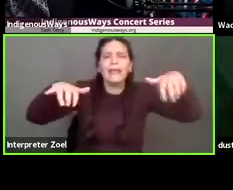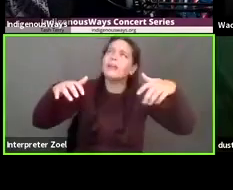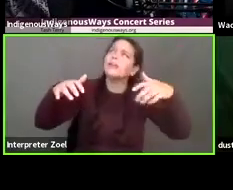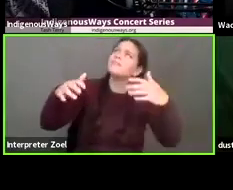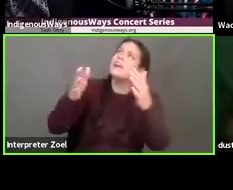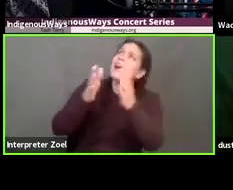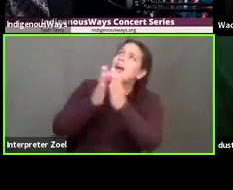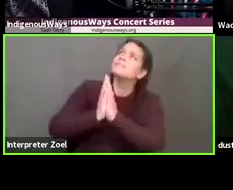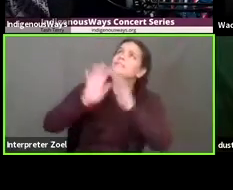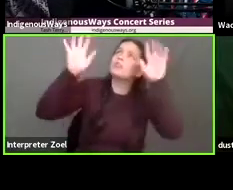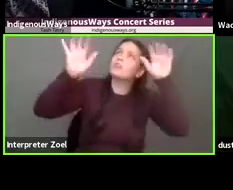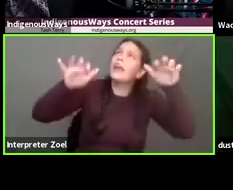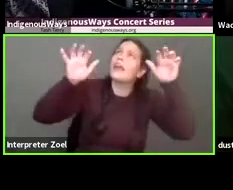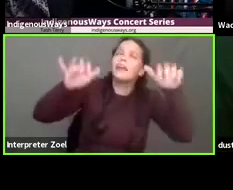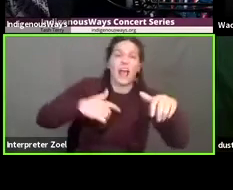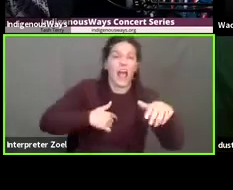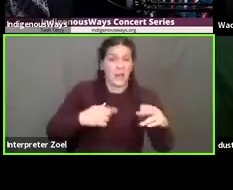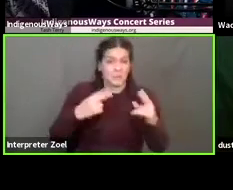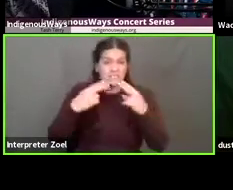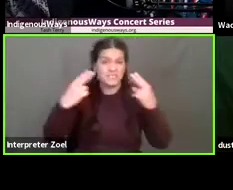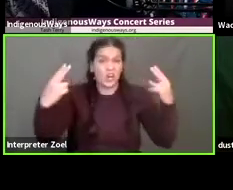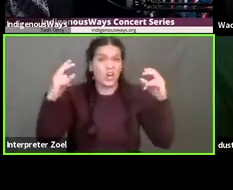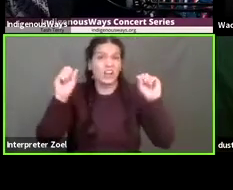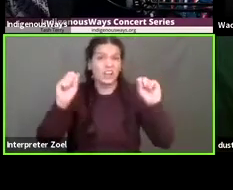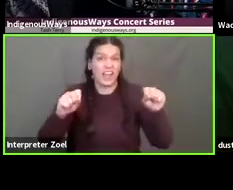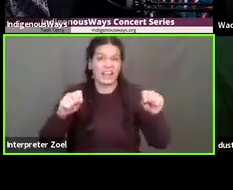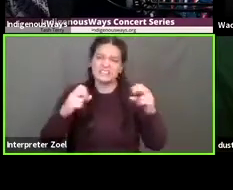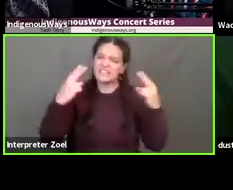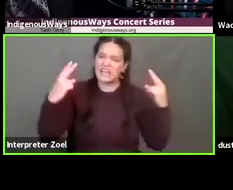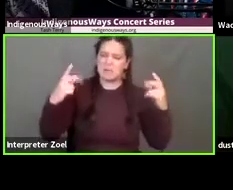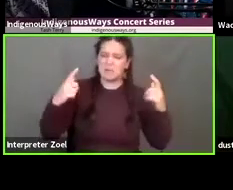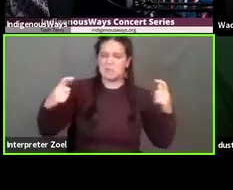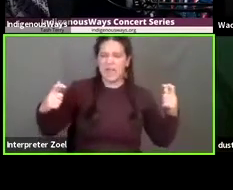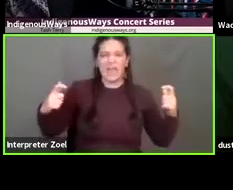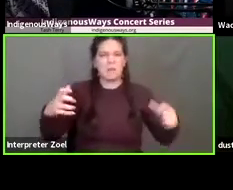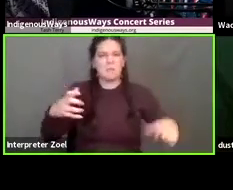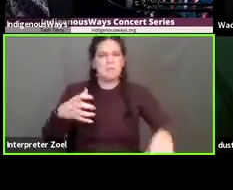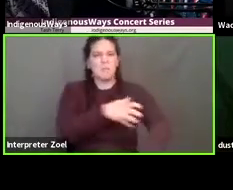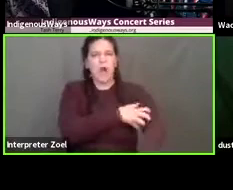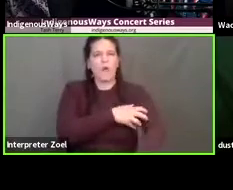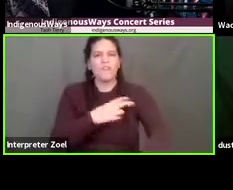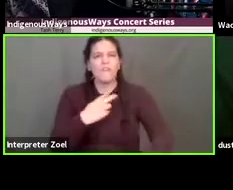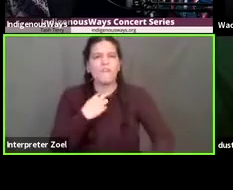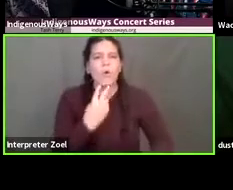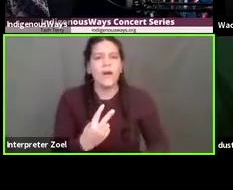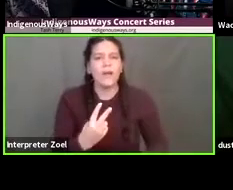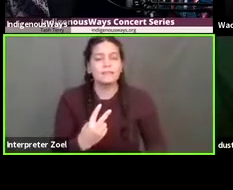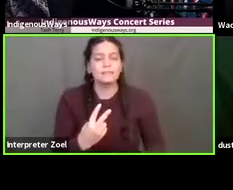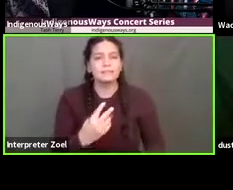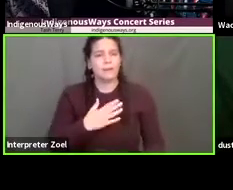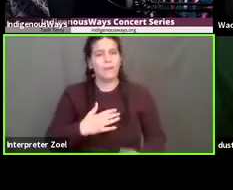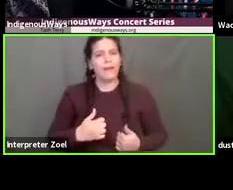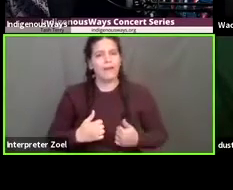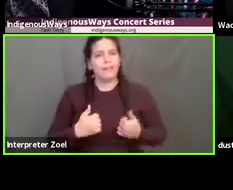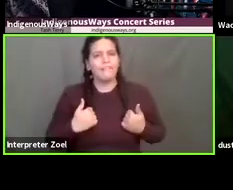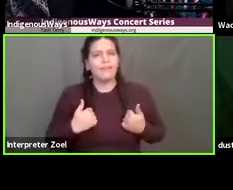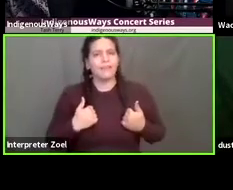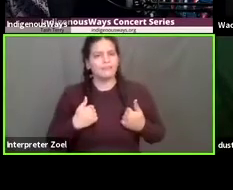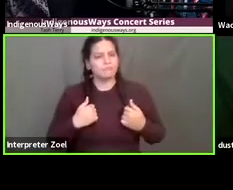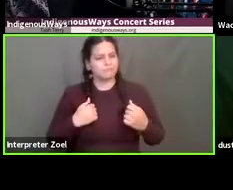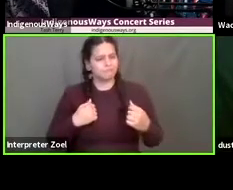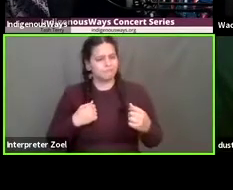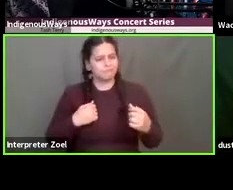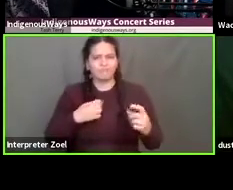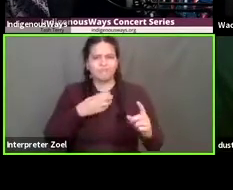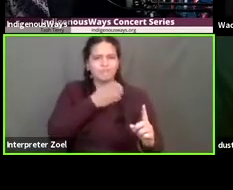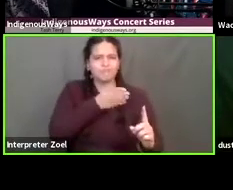and I'm a singer, I can sing in a really big voice. I made my living this way. But when I do that, it's just from my heart in this humble